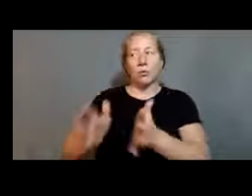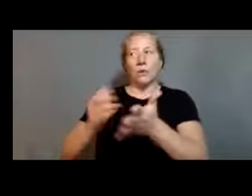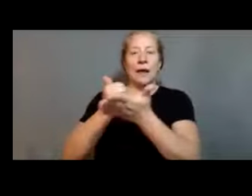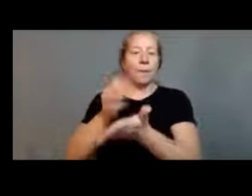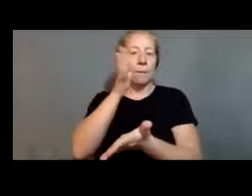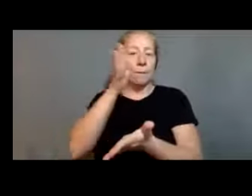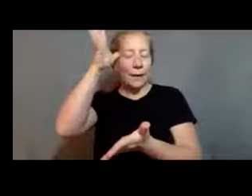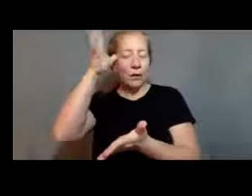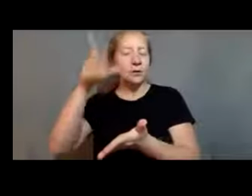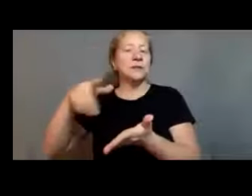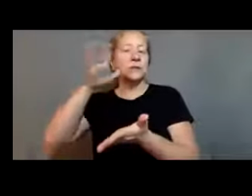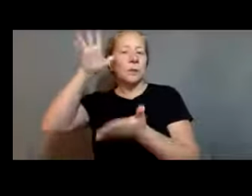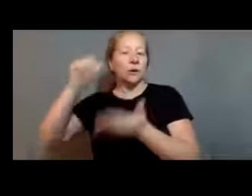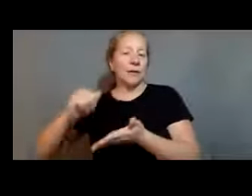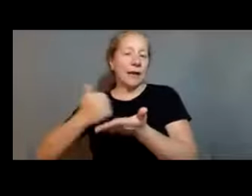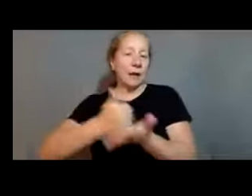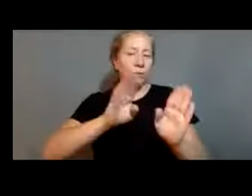children address racism.